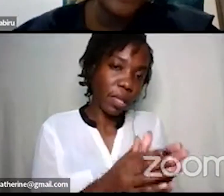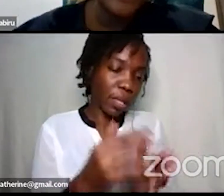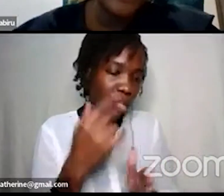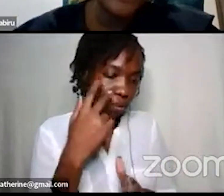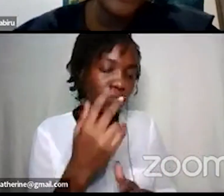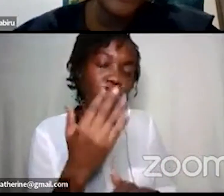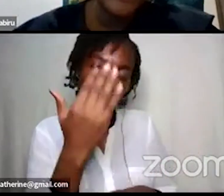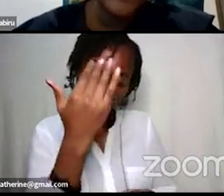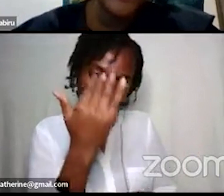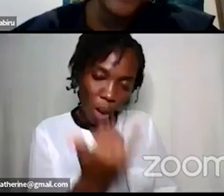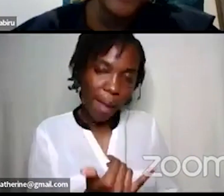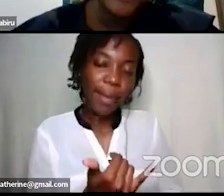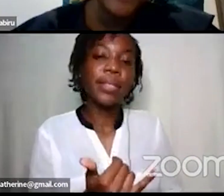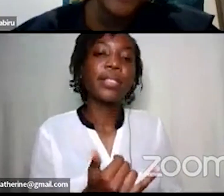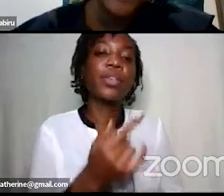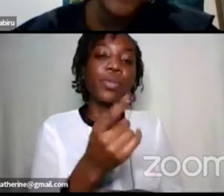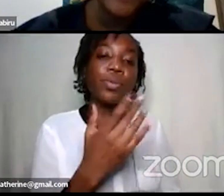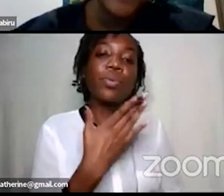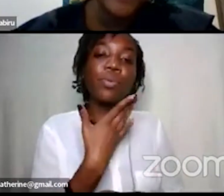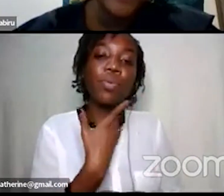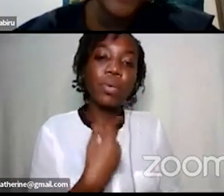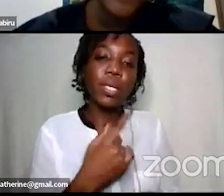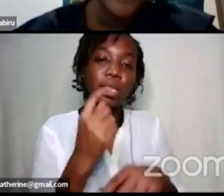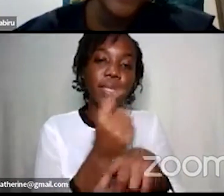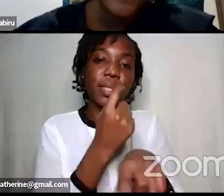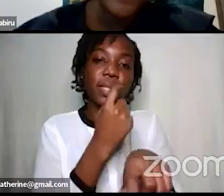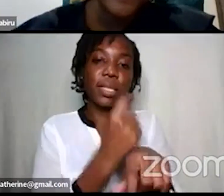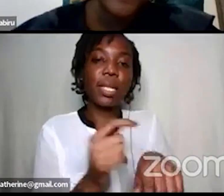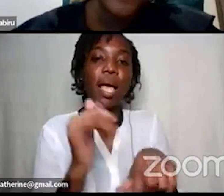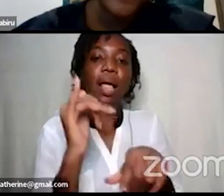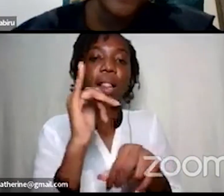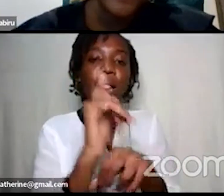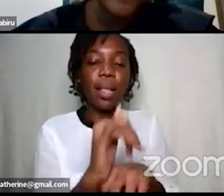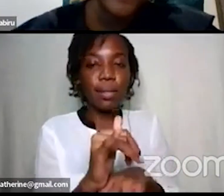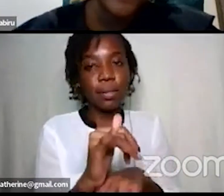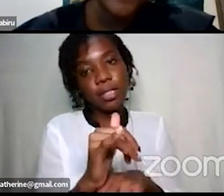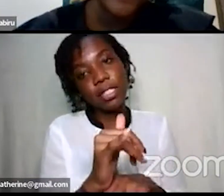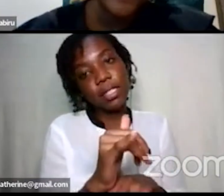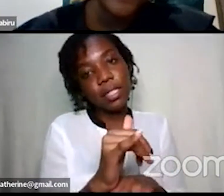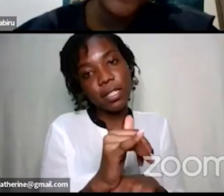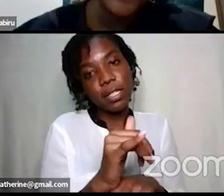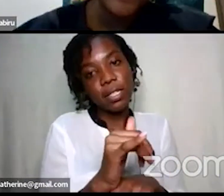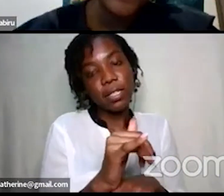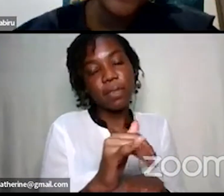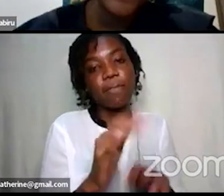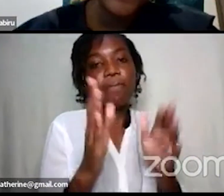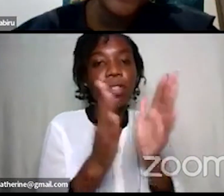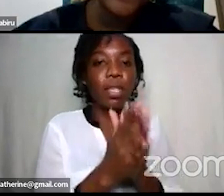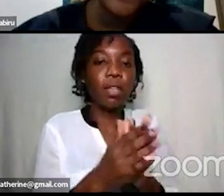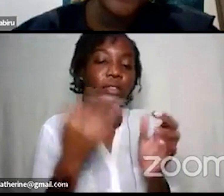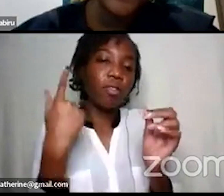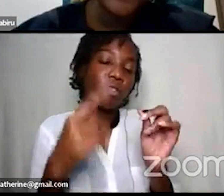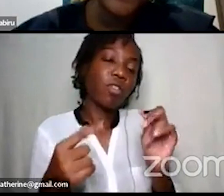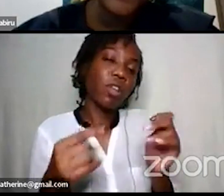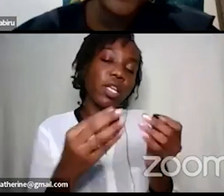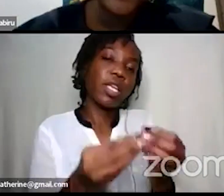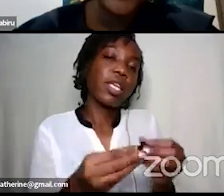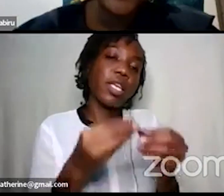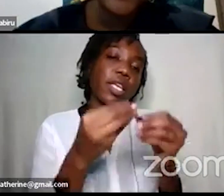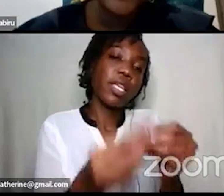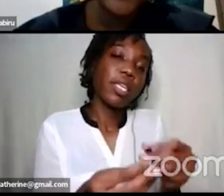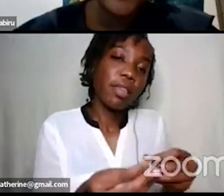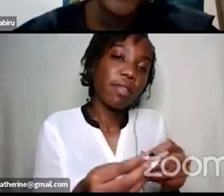why you need such a training, again, for just to give us